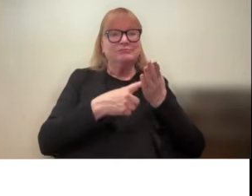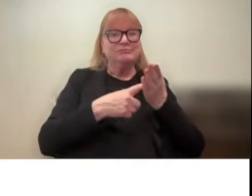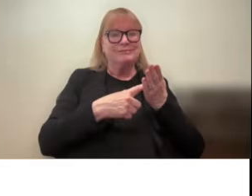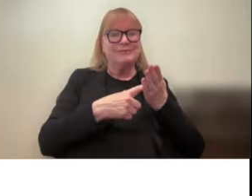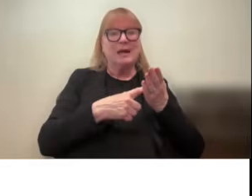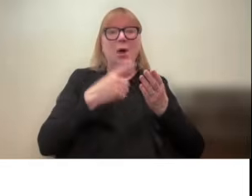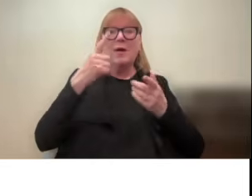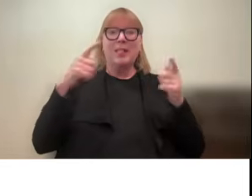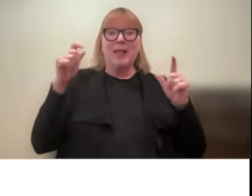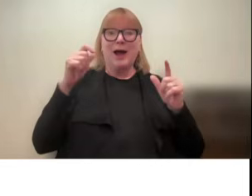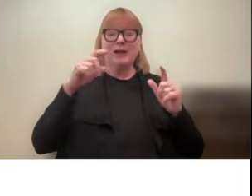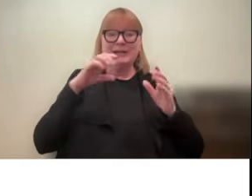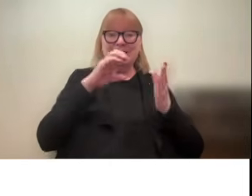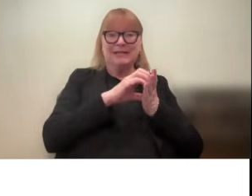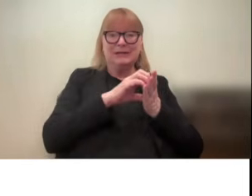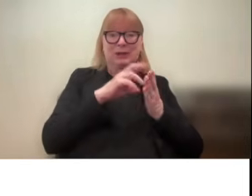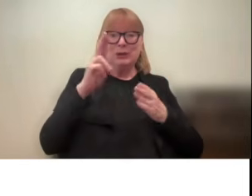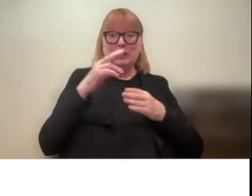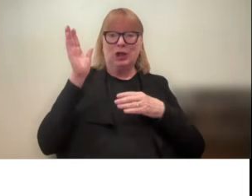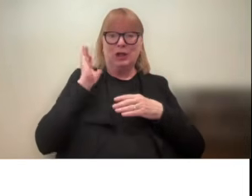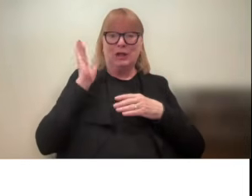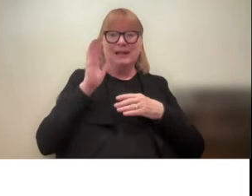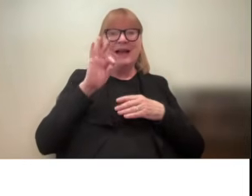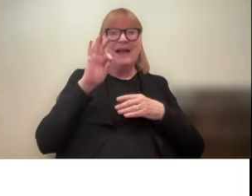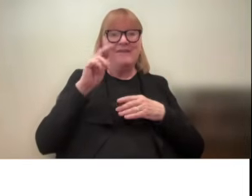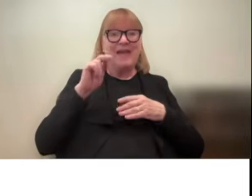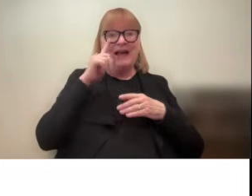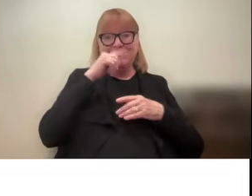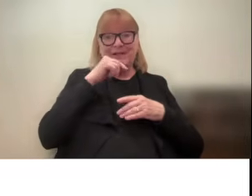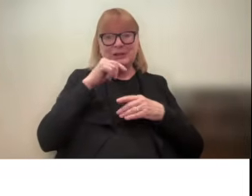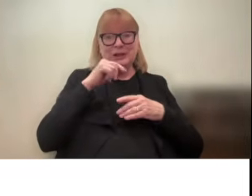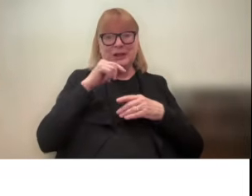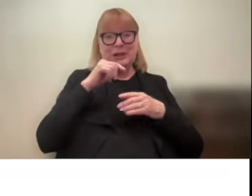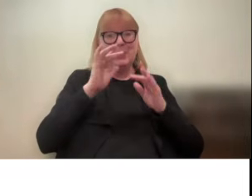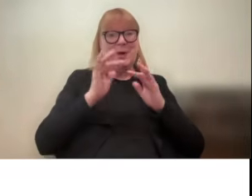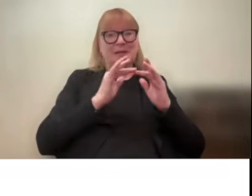And one of the largest data sets it used early on was fan fiction websites.